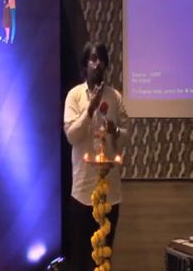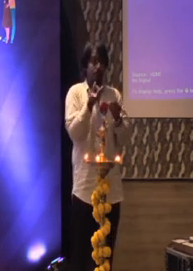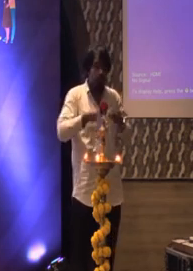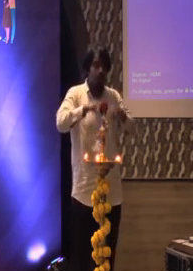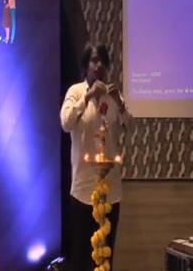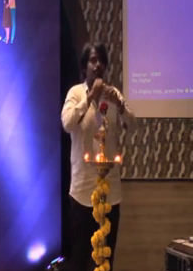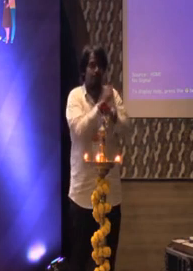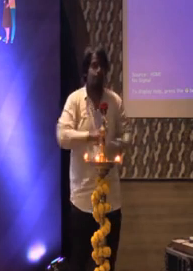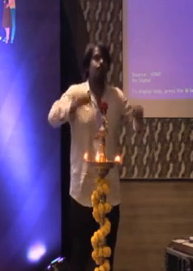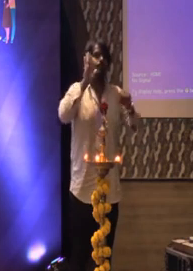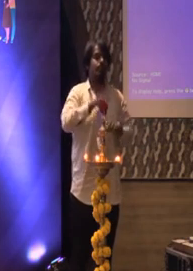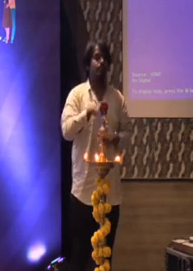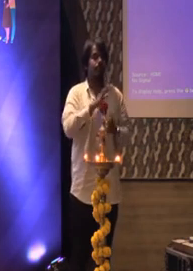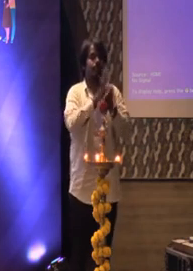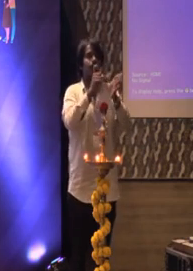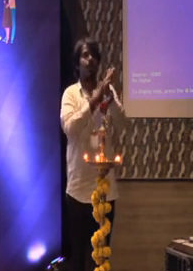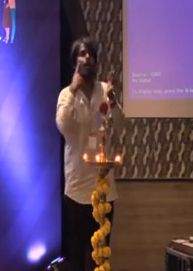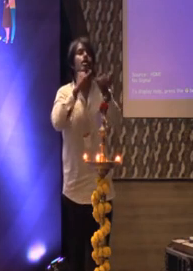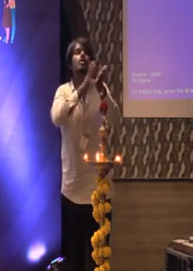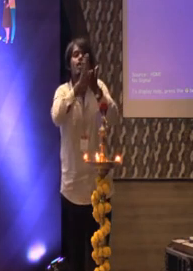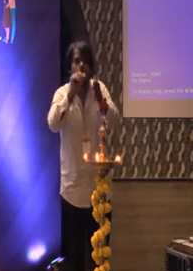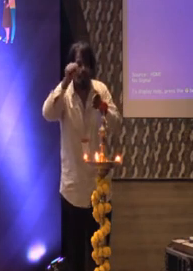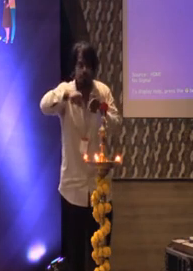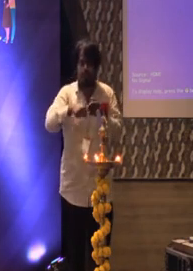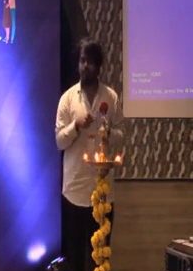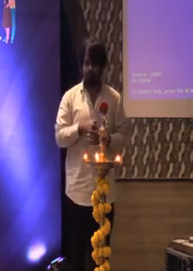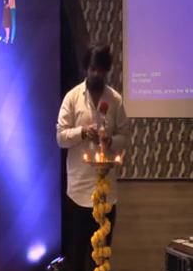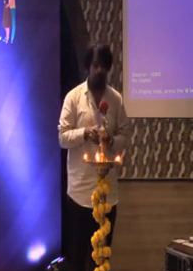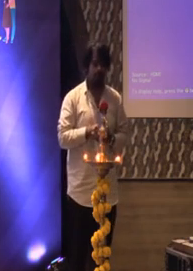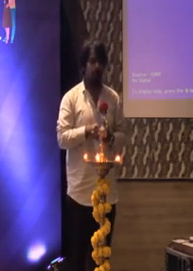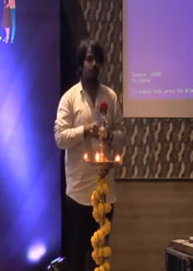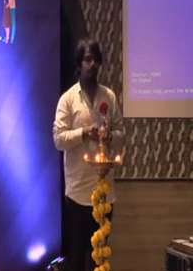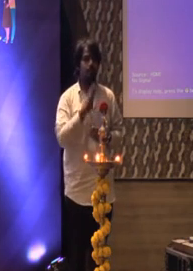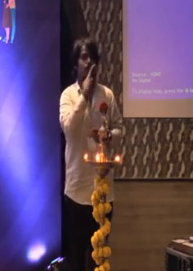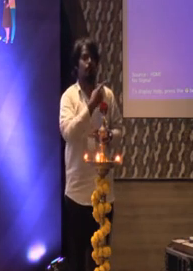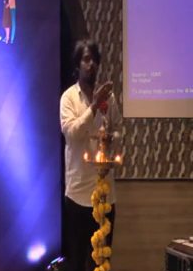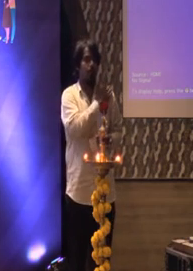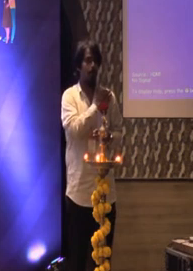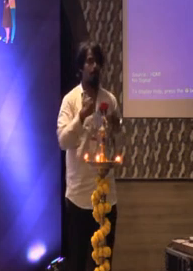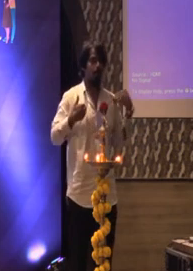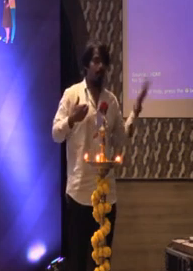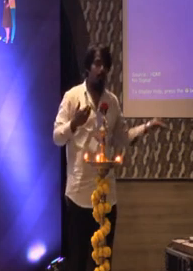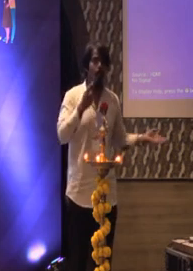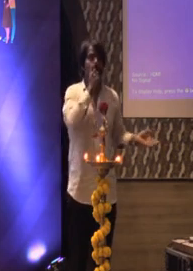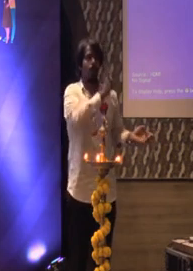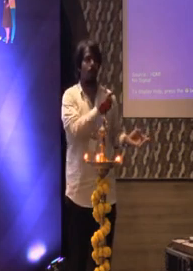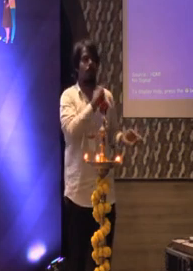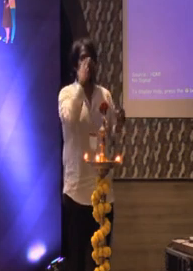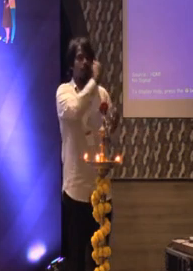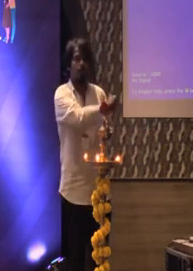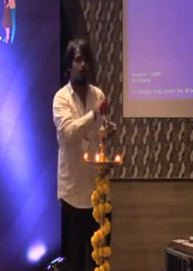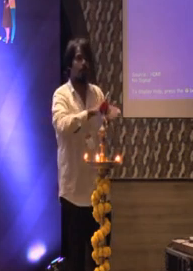jata hai uh harish chile yeah hi uh harish is sitting besides me and he has a question